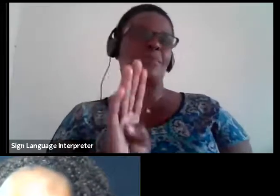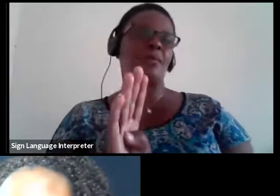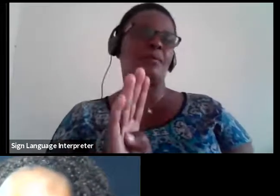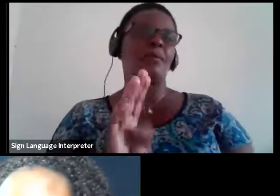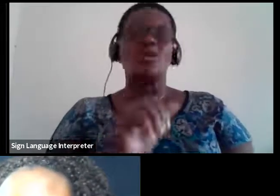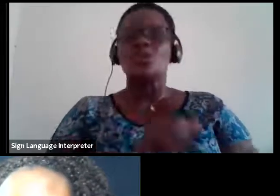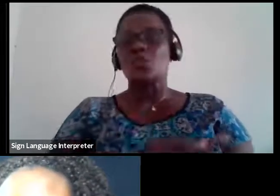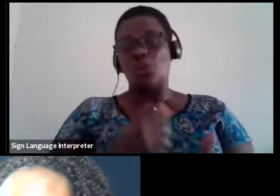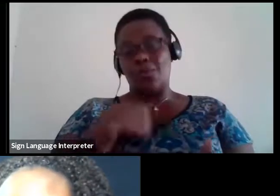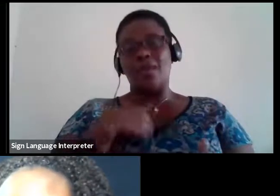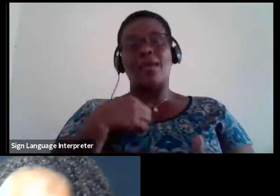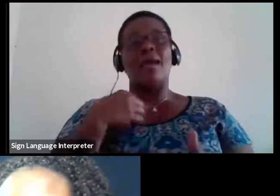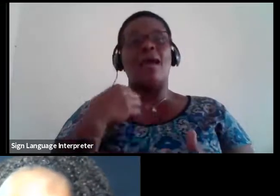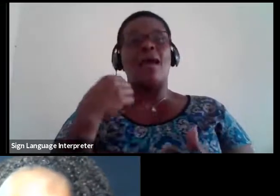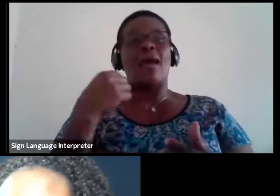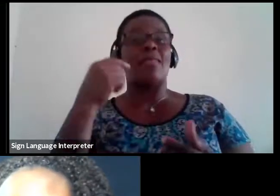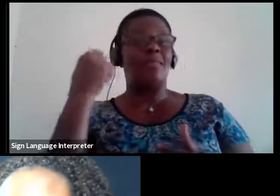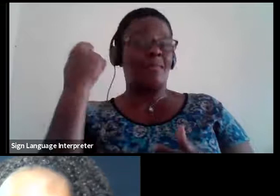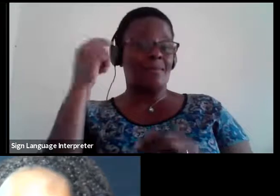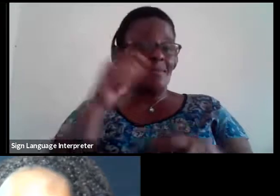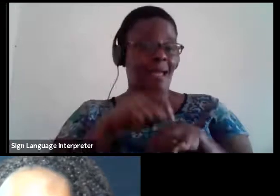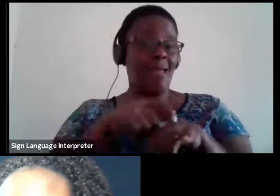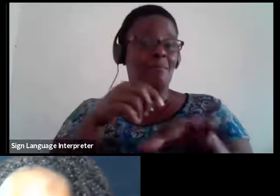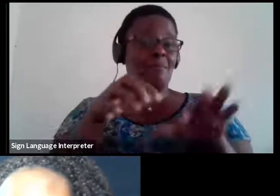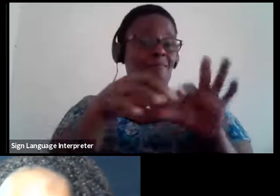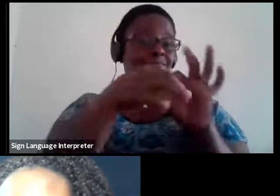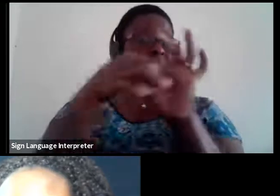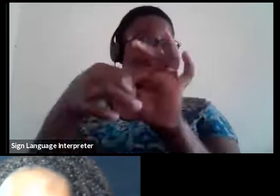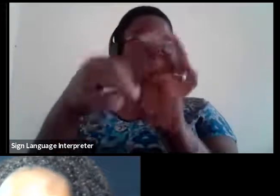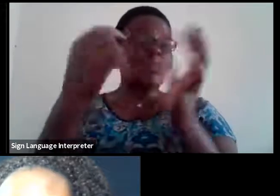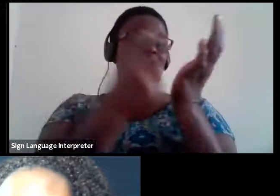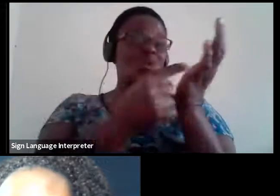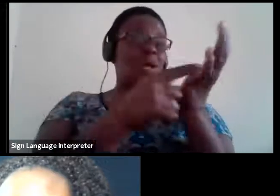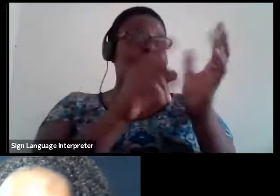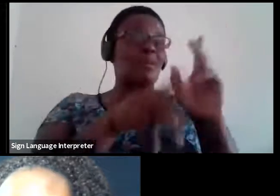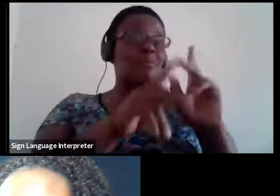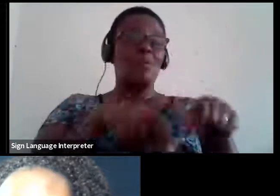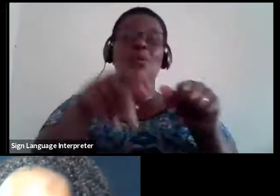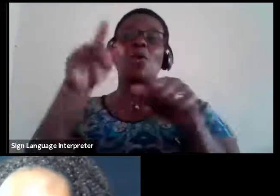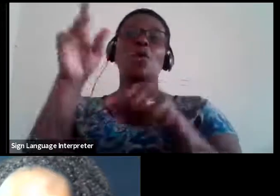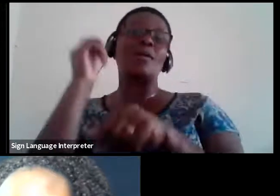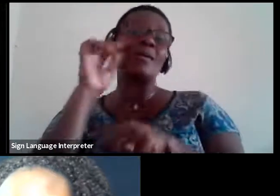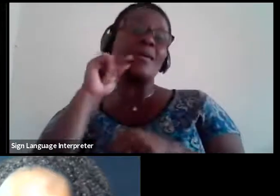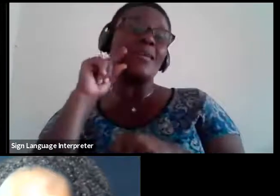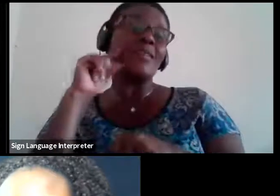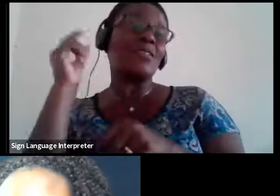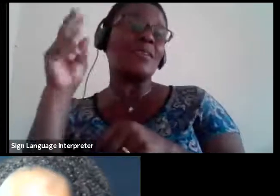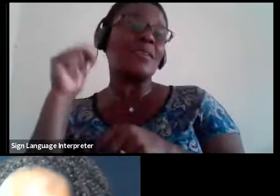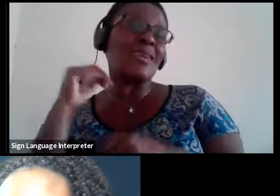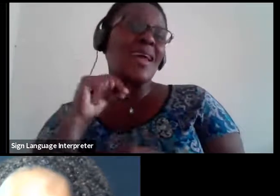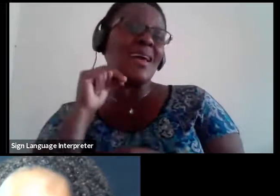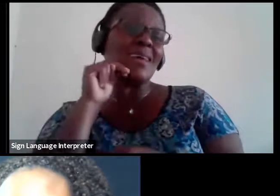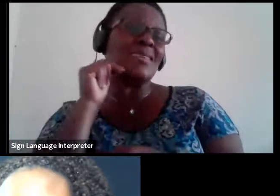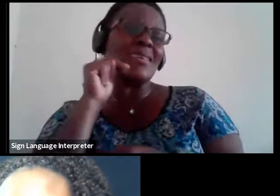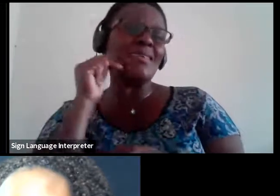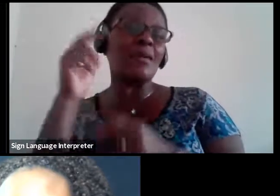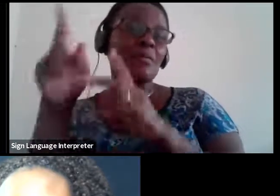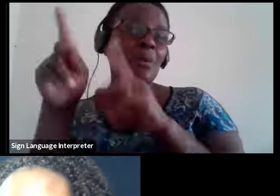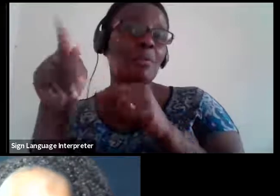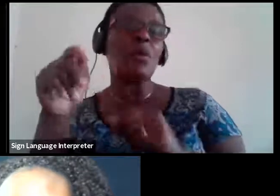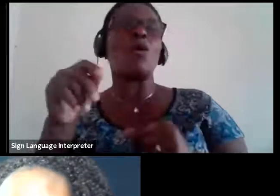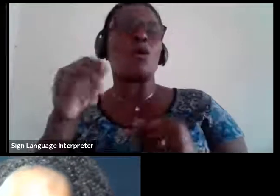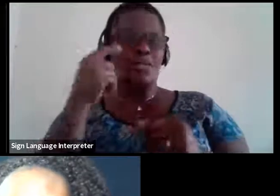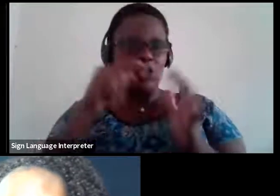and the Ugandans then showed me that there is so much hope for the rest of us and for the rest of Africa